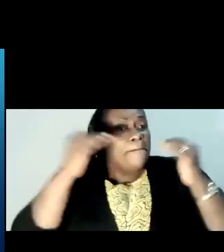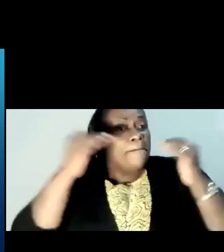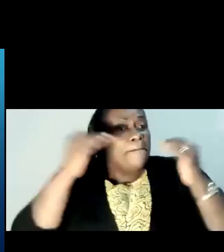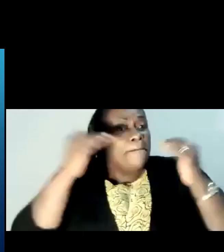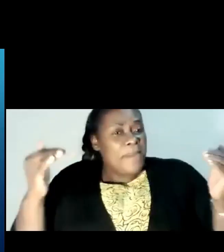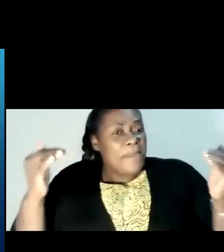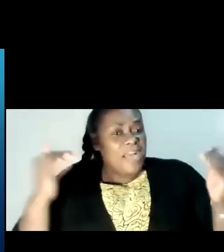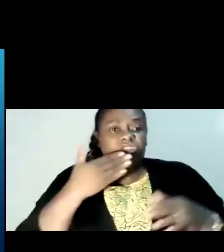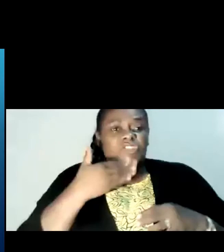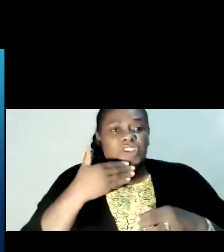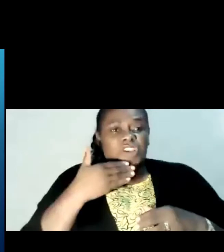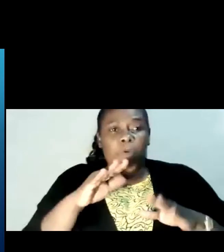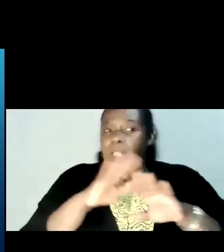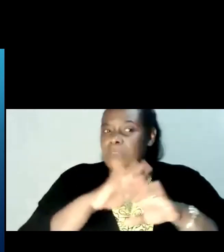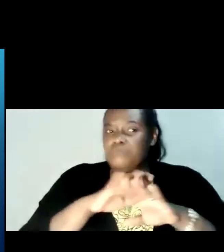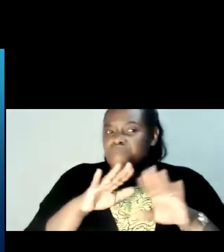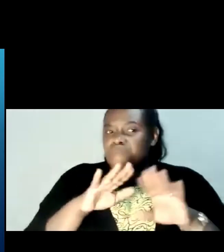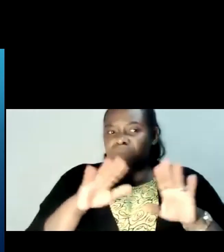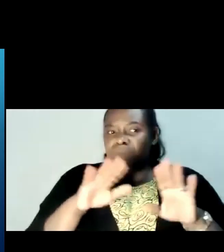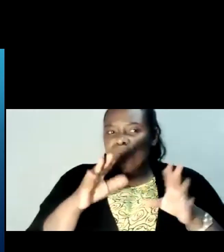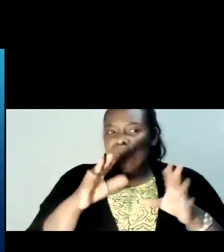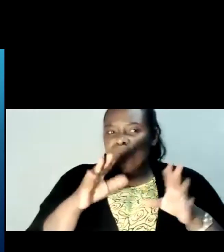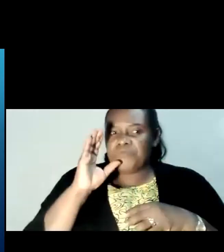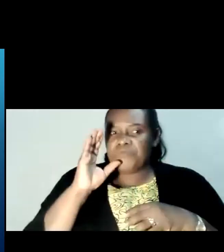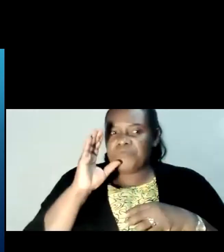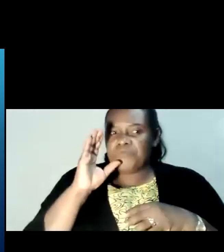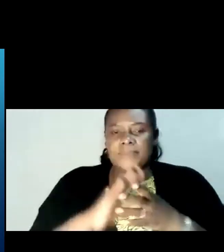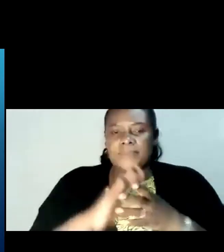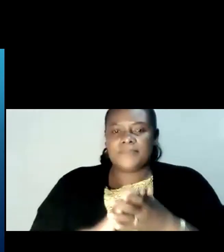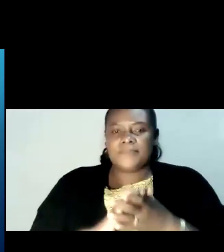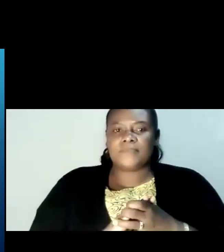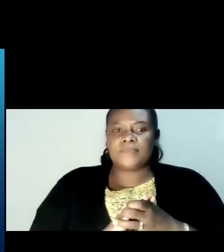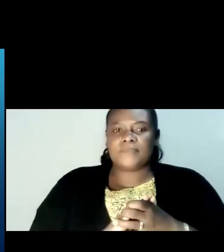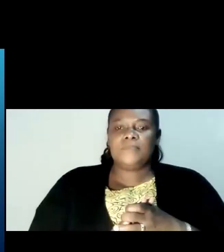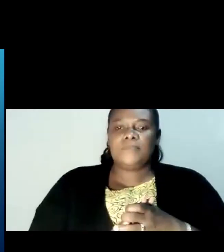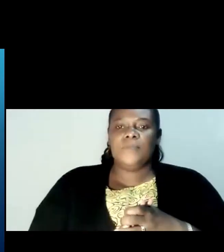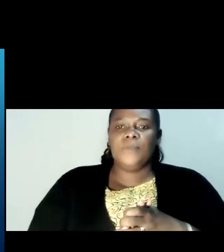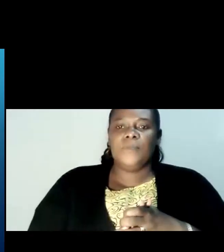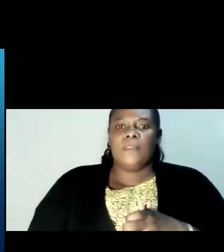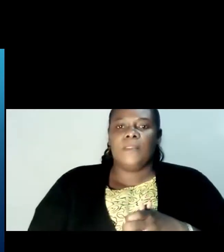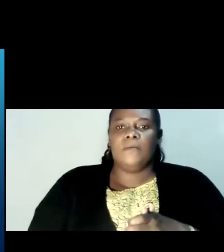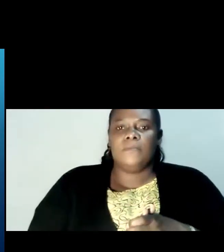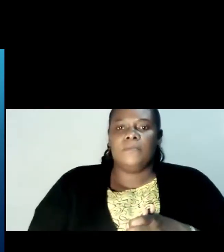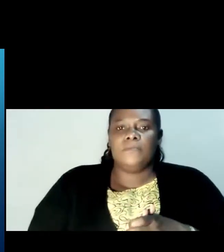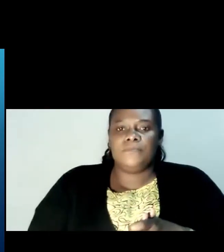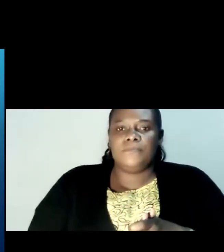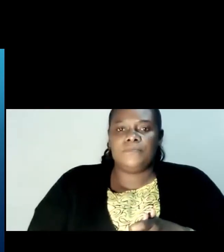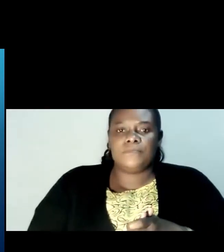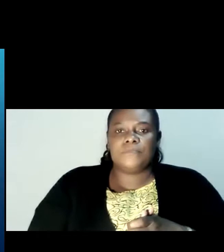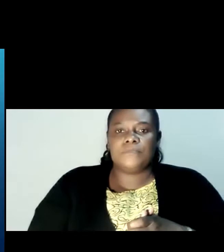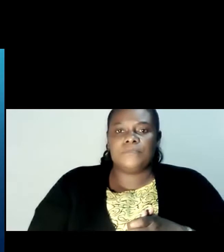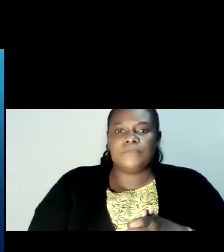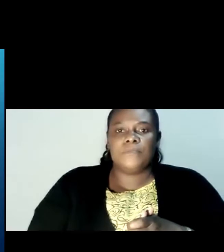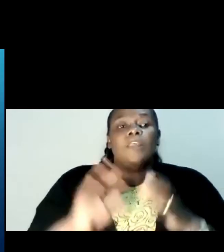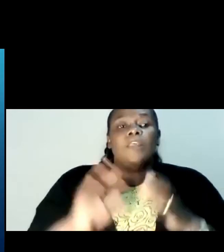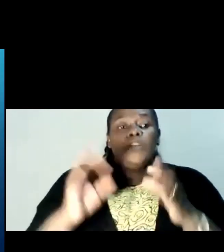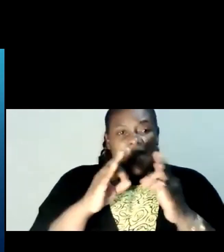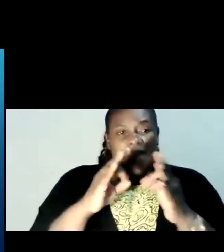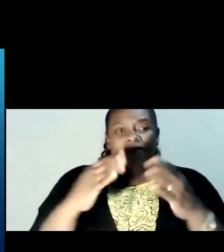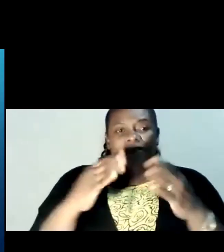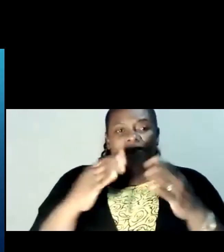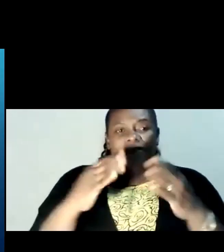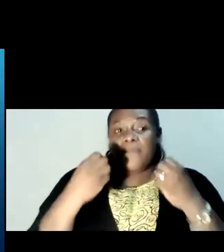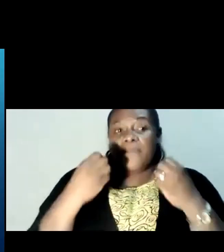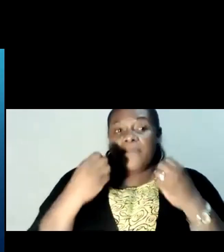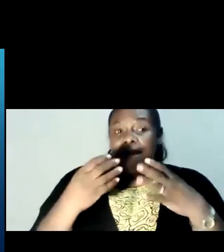I'm not sure about the fiber content of sea moss, but if it does have a lot of fiber in it, it would be something that is